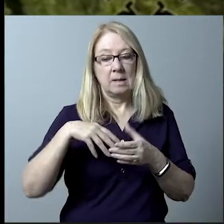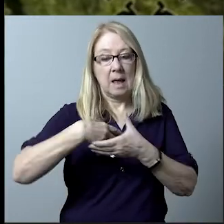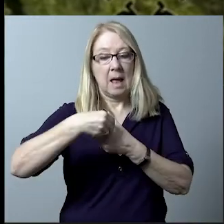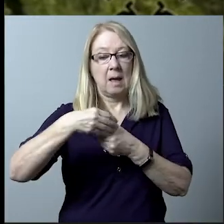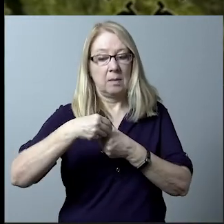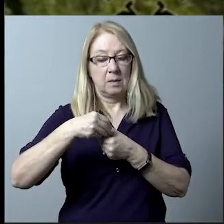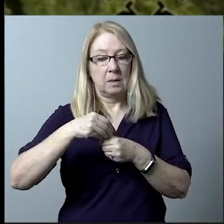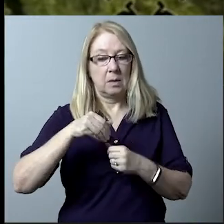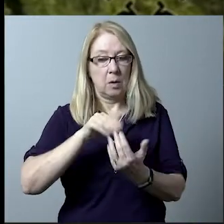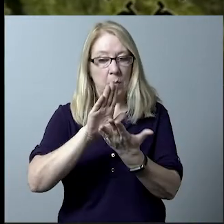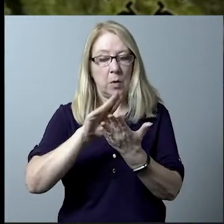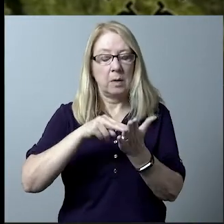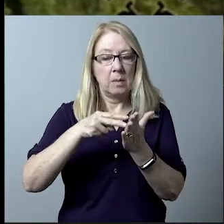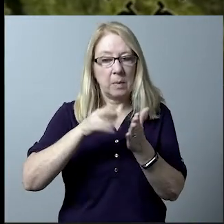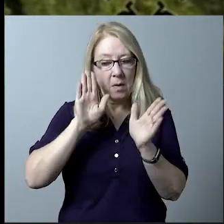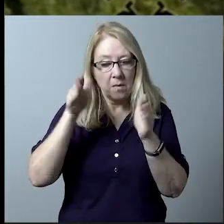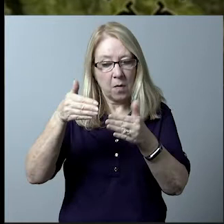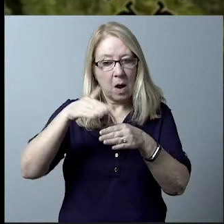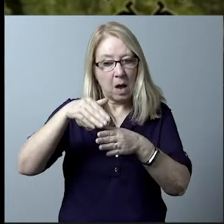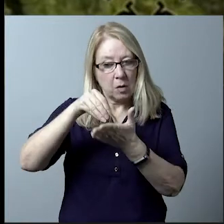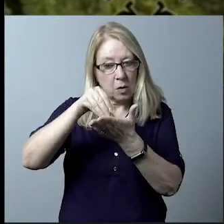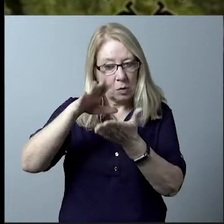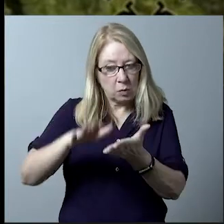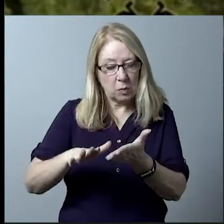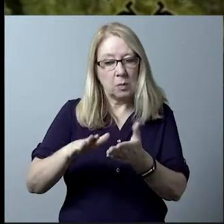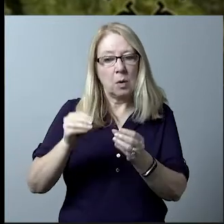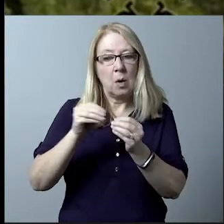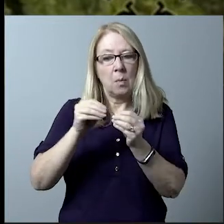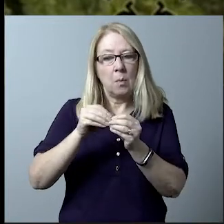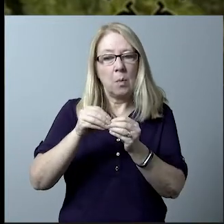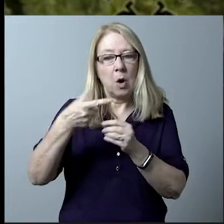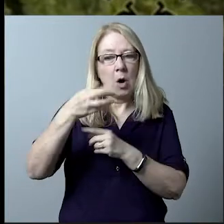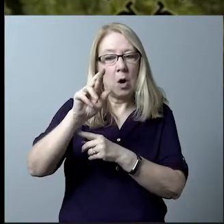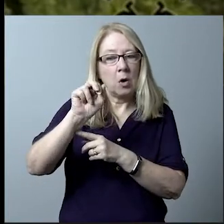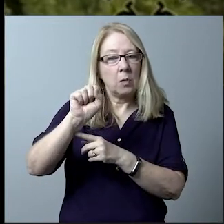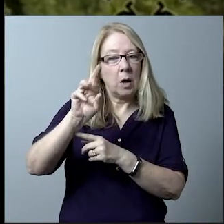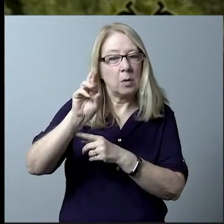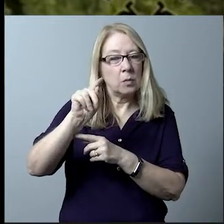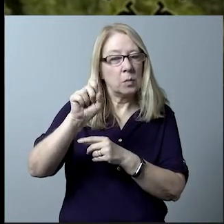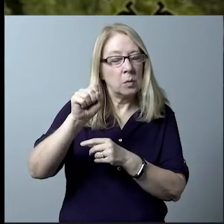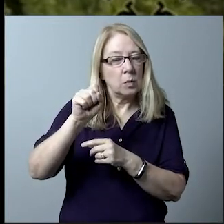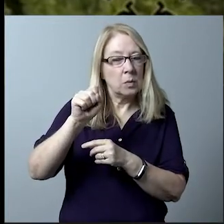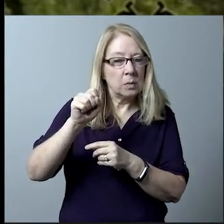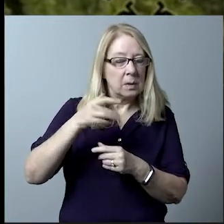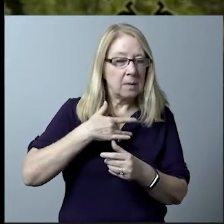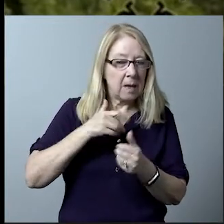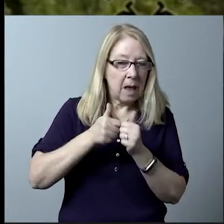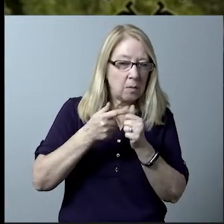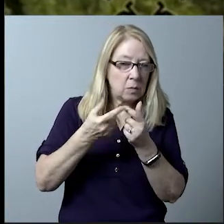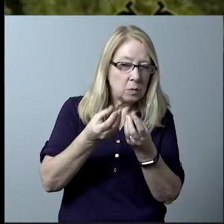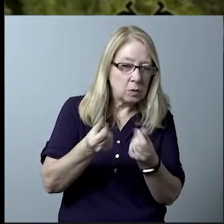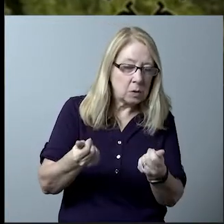taking on is an external approach, this being a very student-focused approach and taking on a more grassroots look at how to